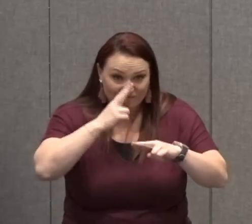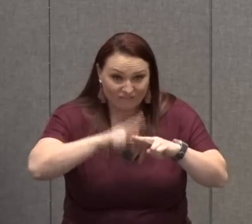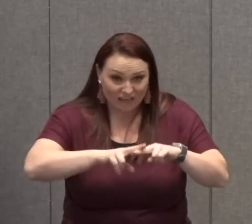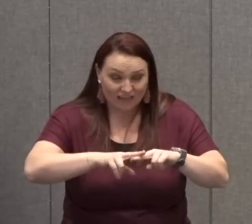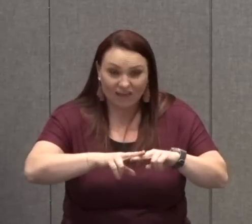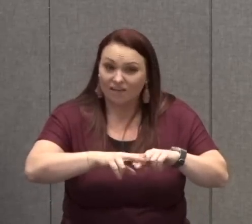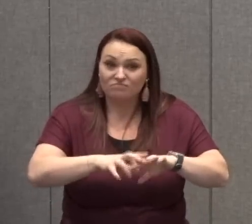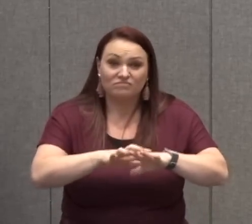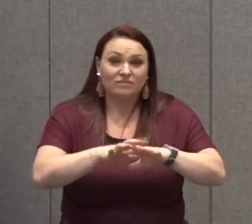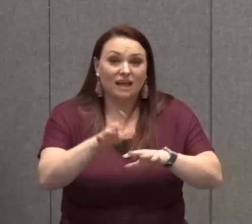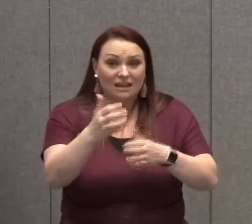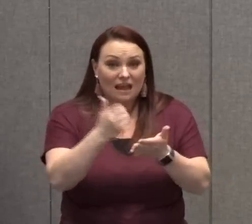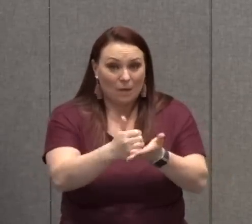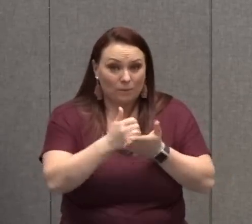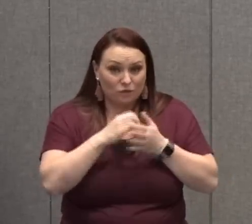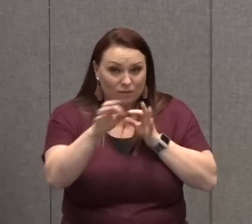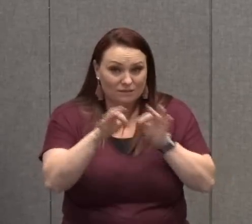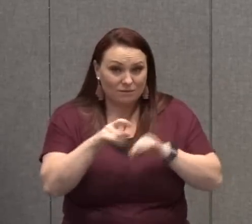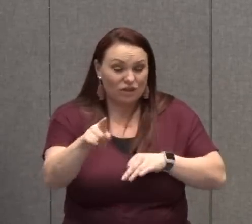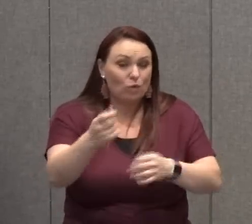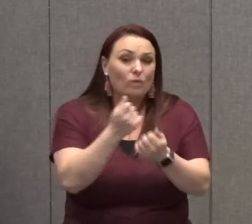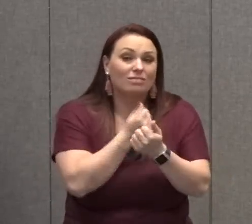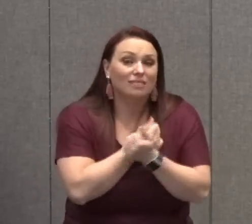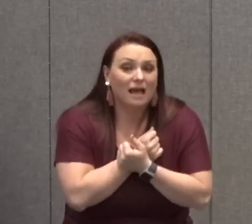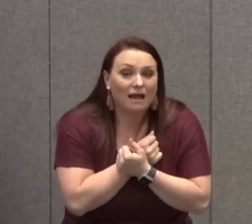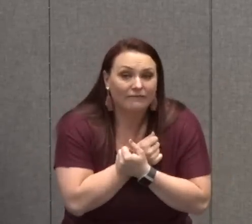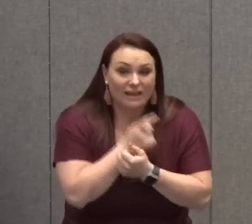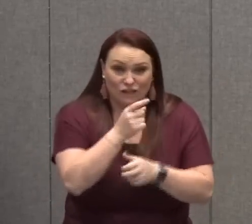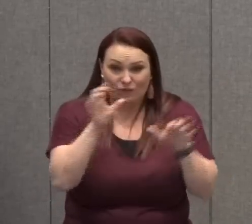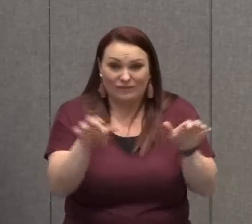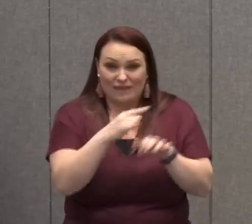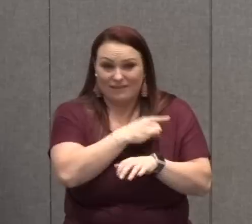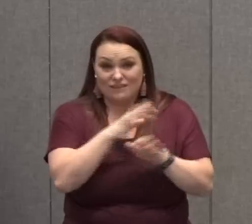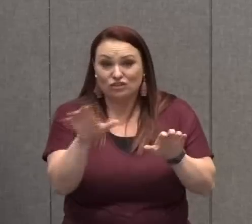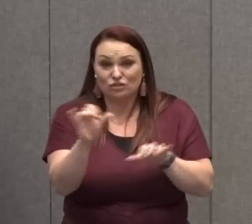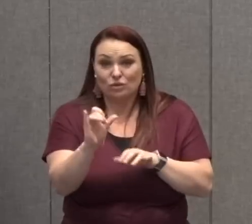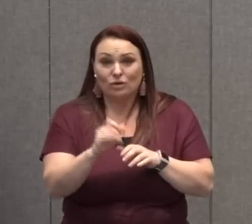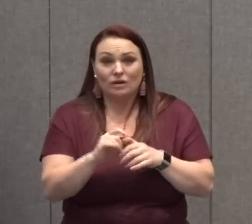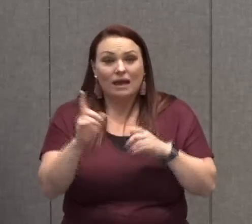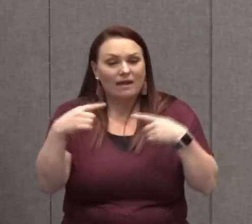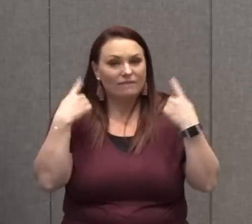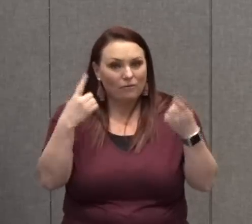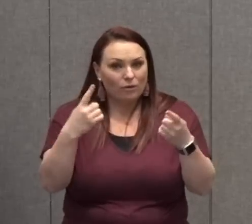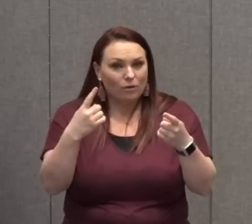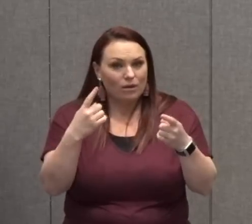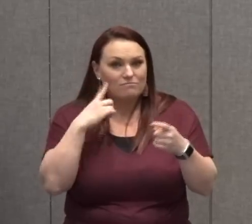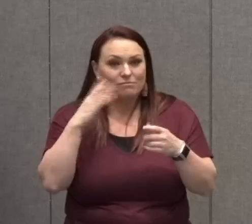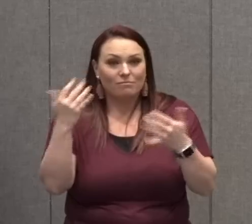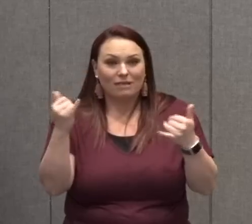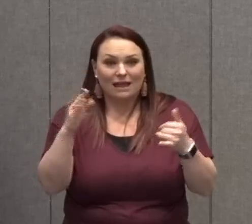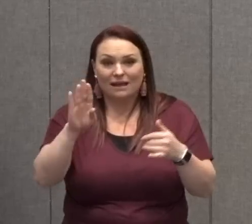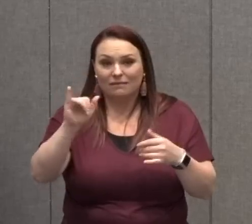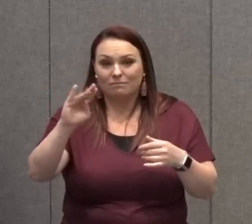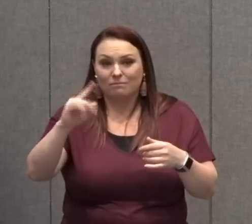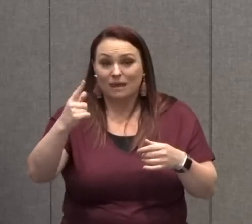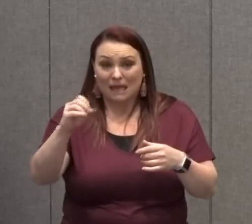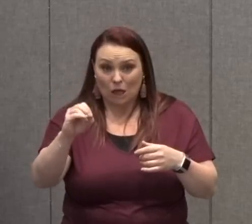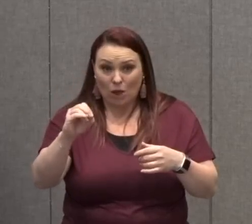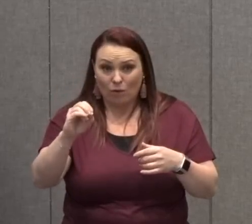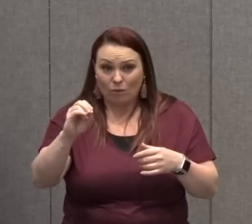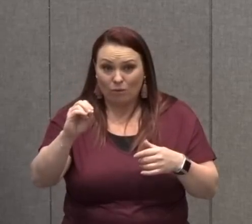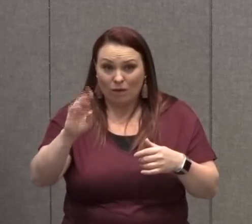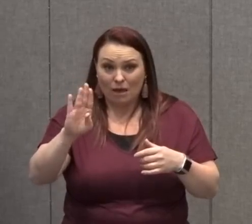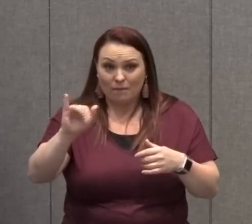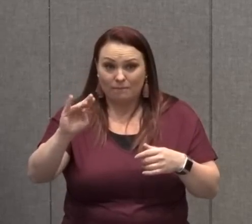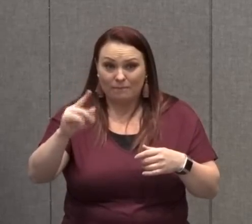at home and please help me explain it because I know you love these and you've done these too I have you have has anyone ever played bingo? I have played bingo yeah